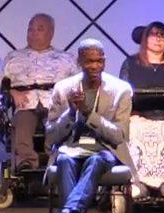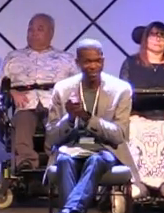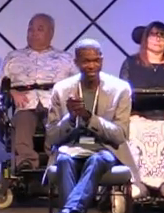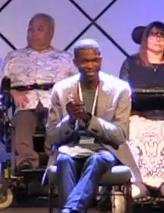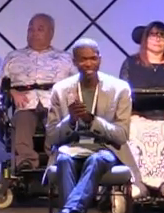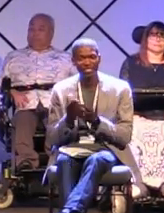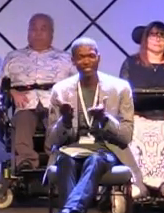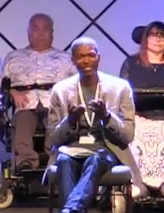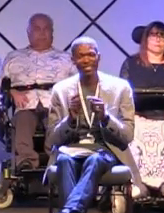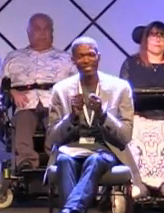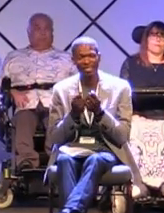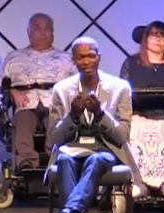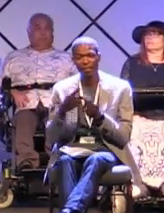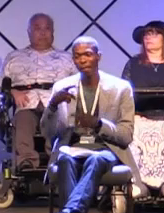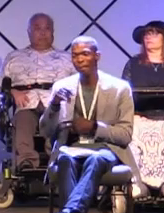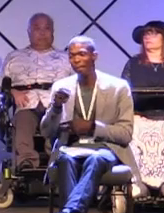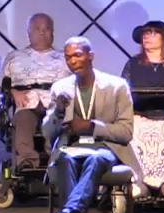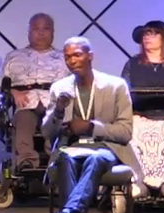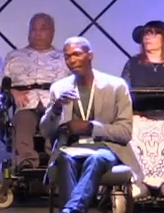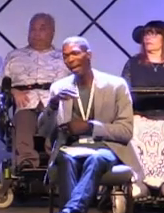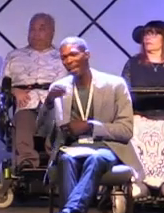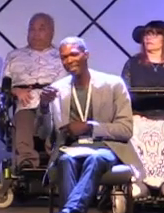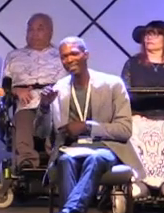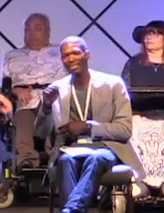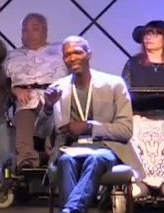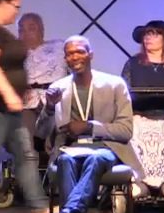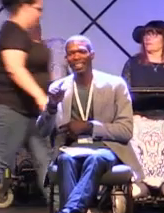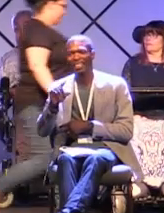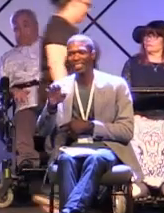Congratulations, service team, Pam and Talene.